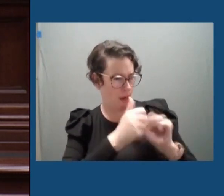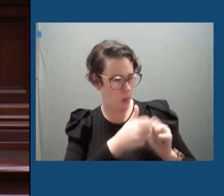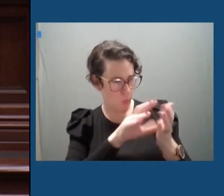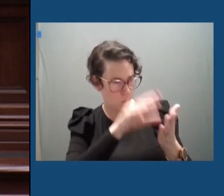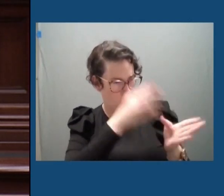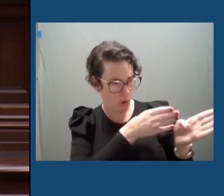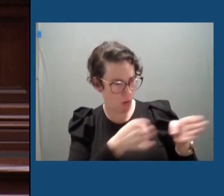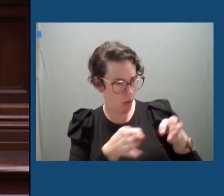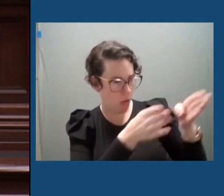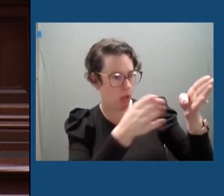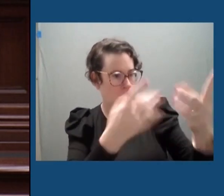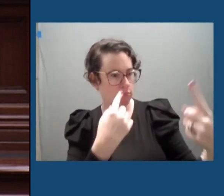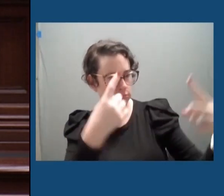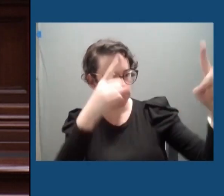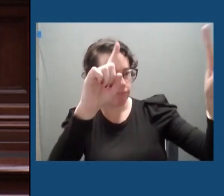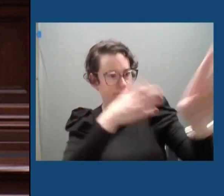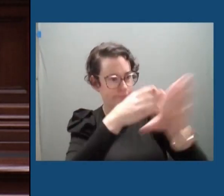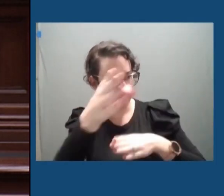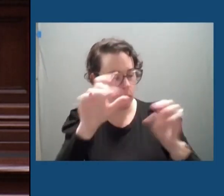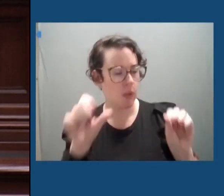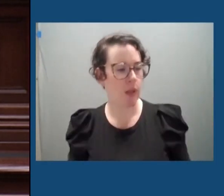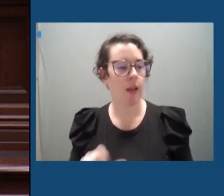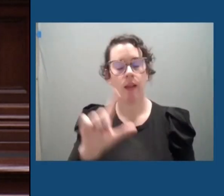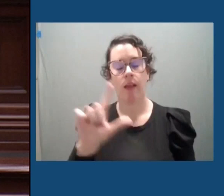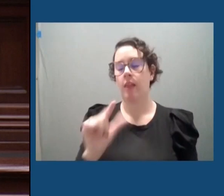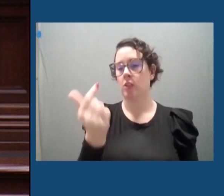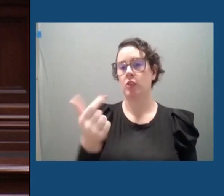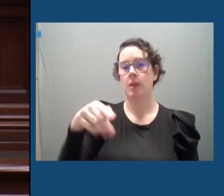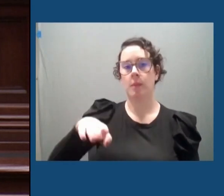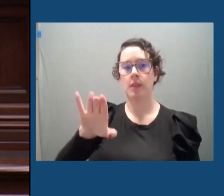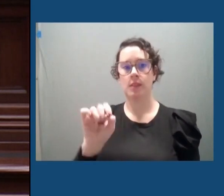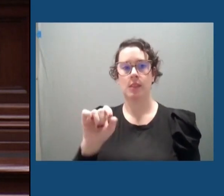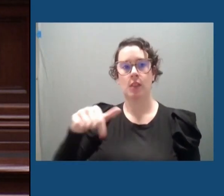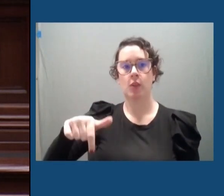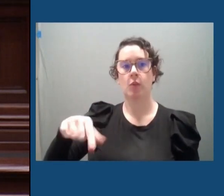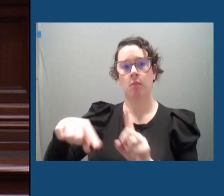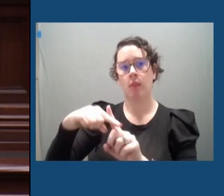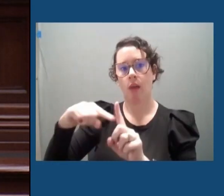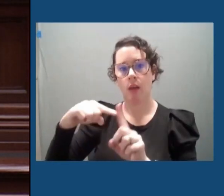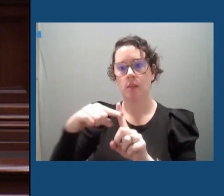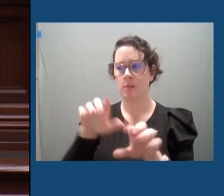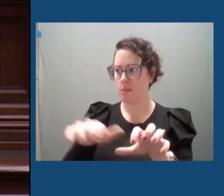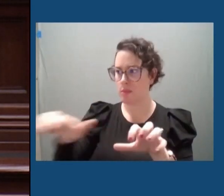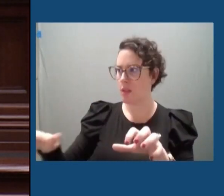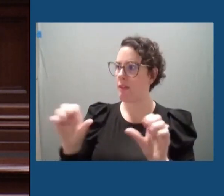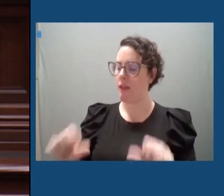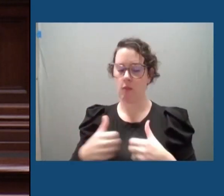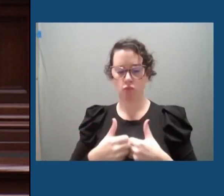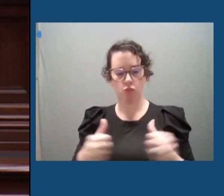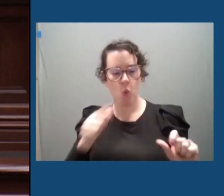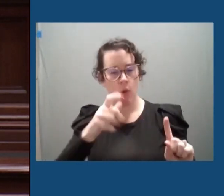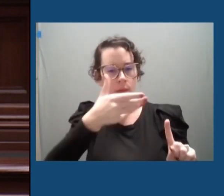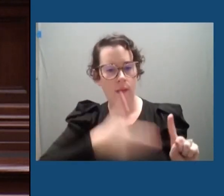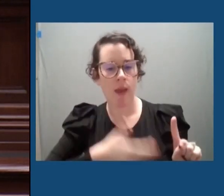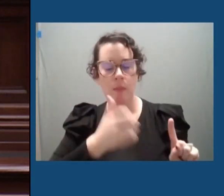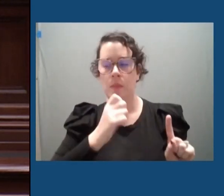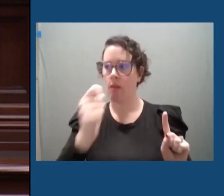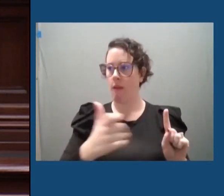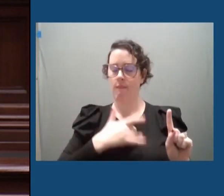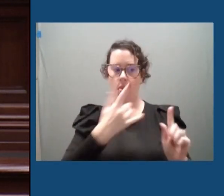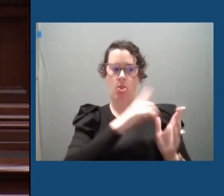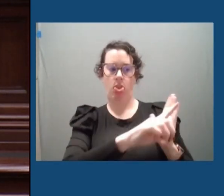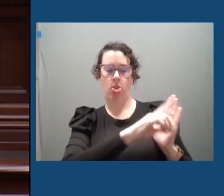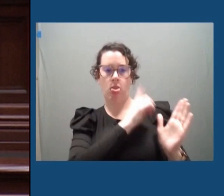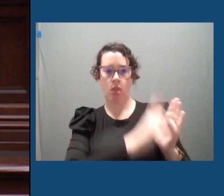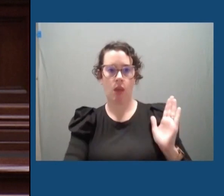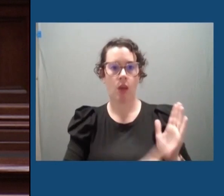our LGBTQ+ neighbors are free to be their true selves without discrimination, where we honor and support our First